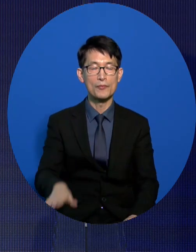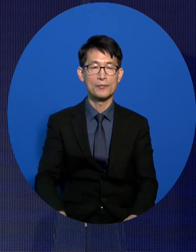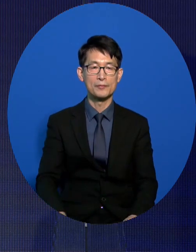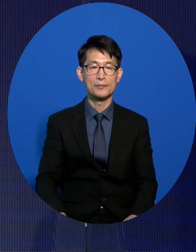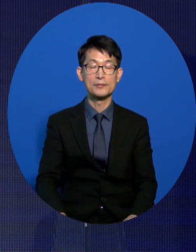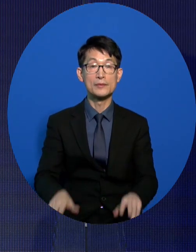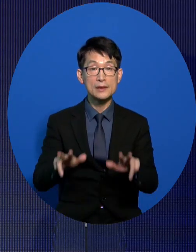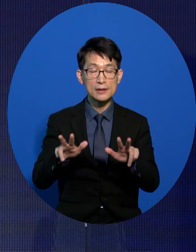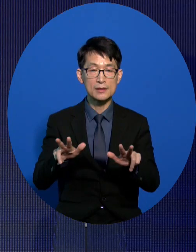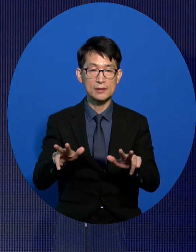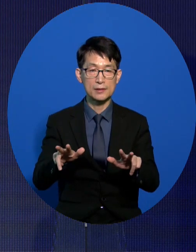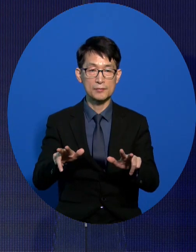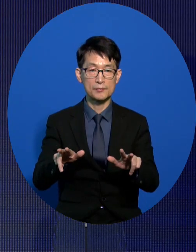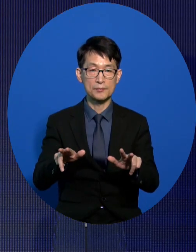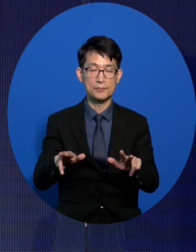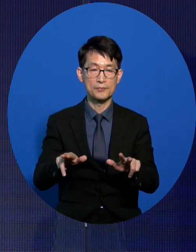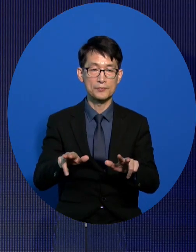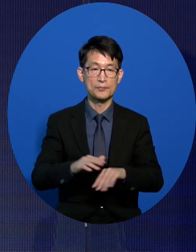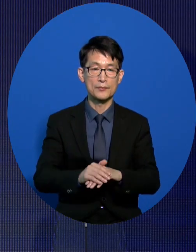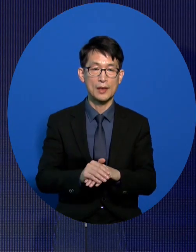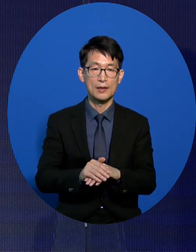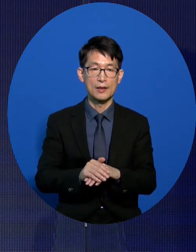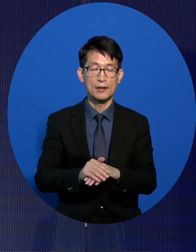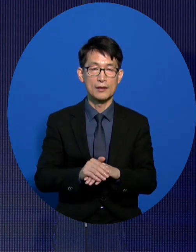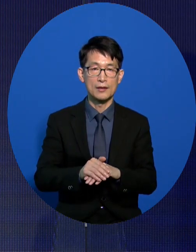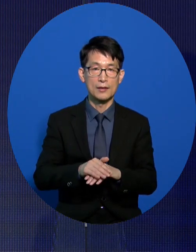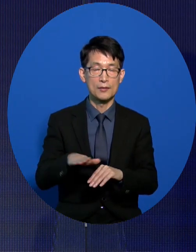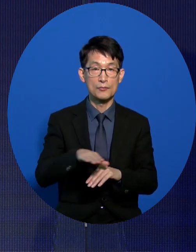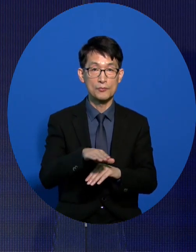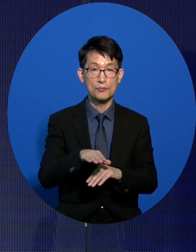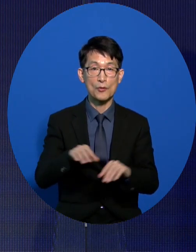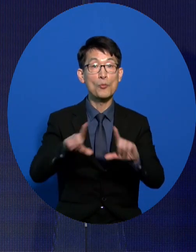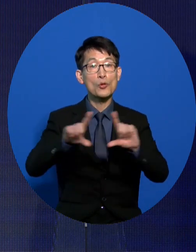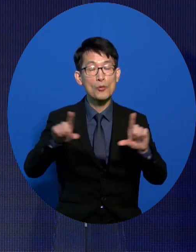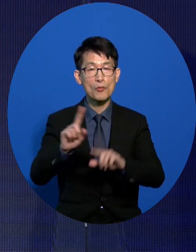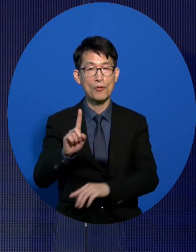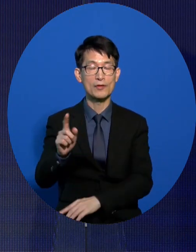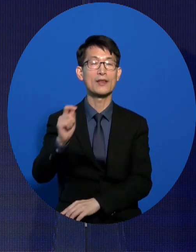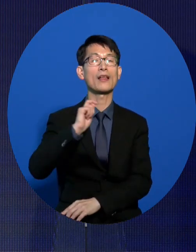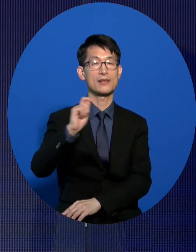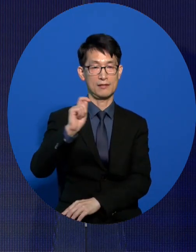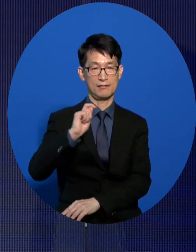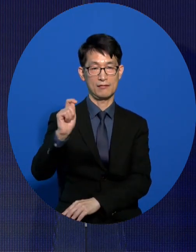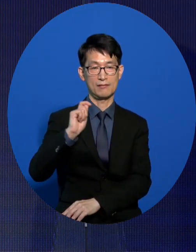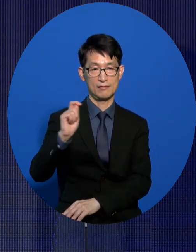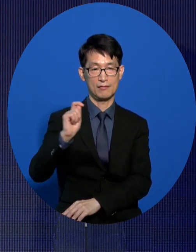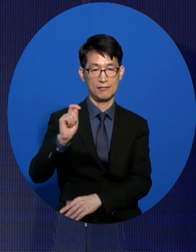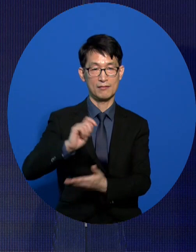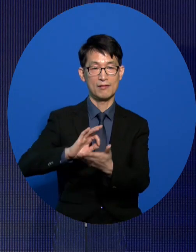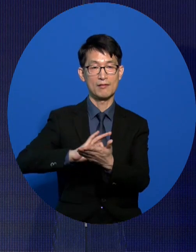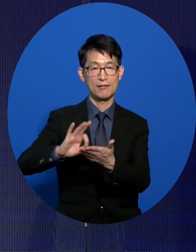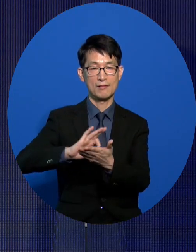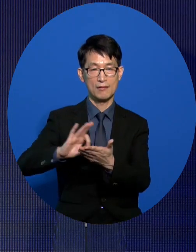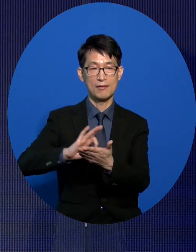or what's best is that, especially when it comes to passenger transportation,